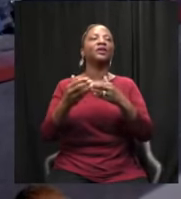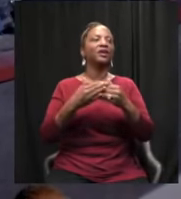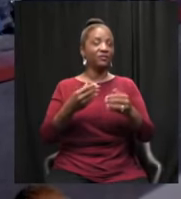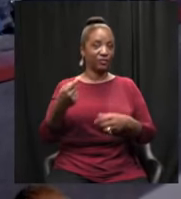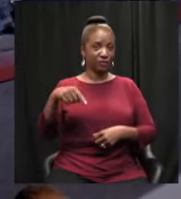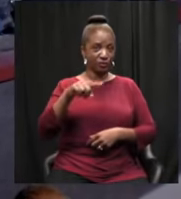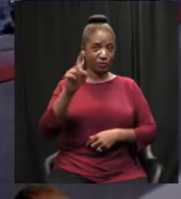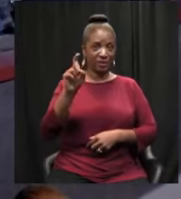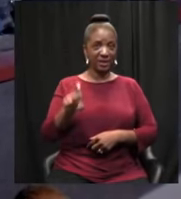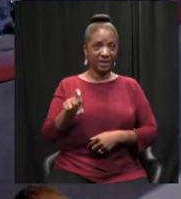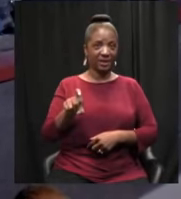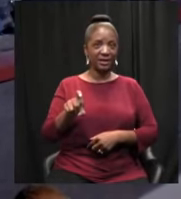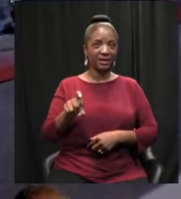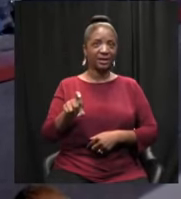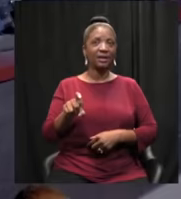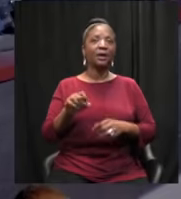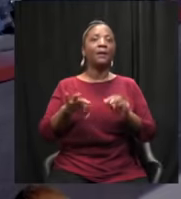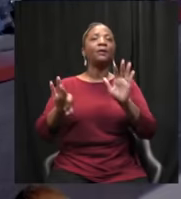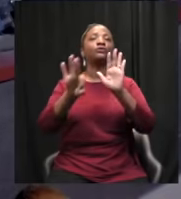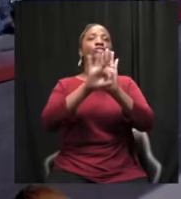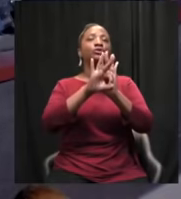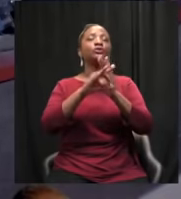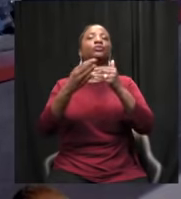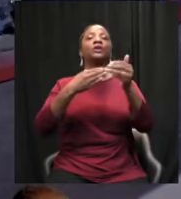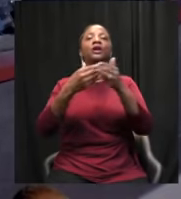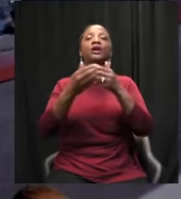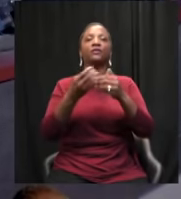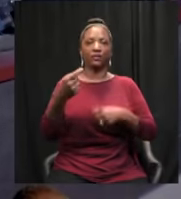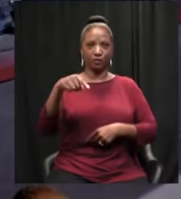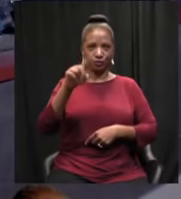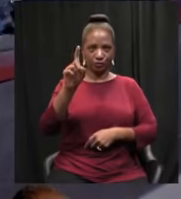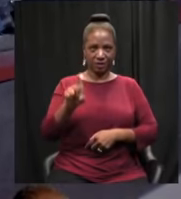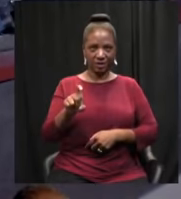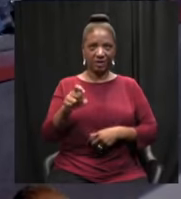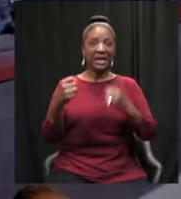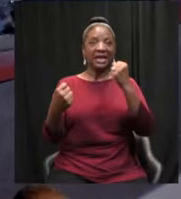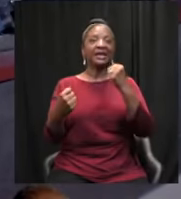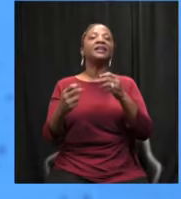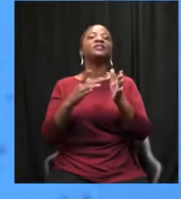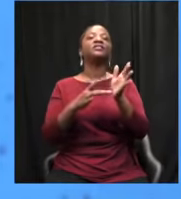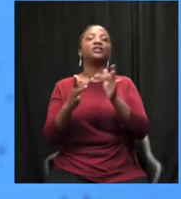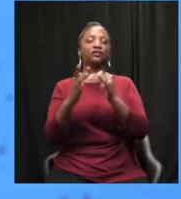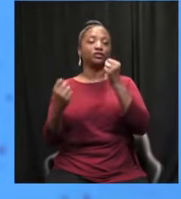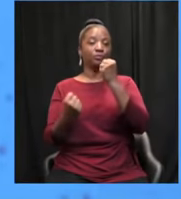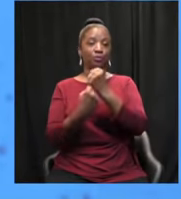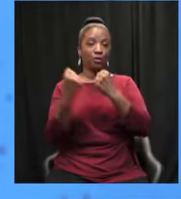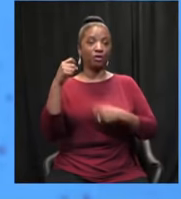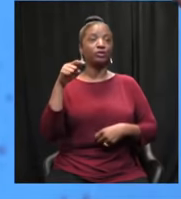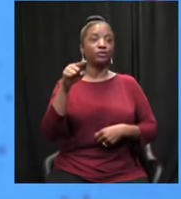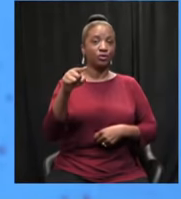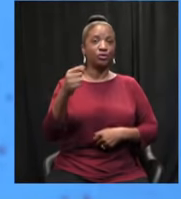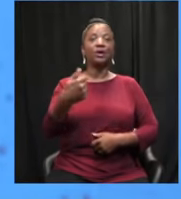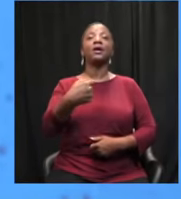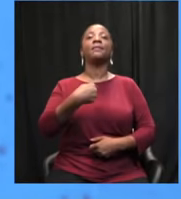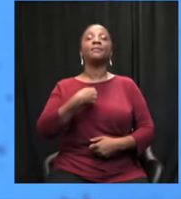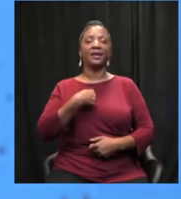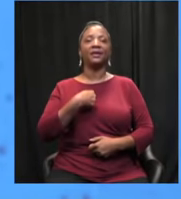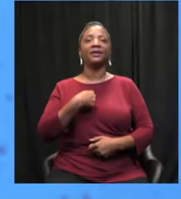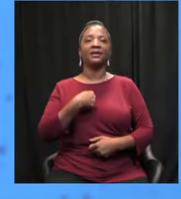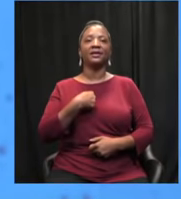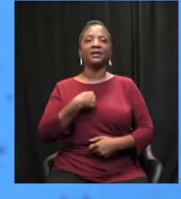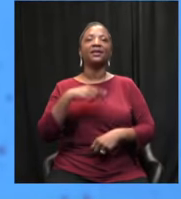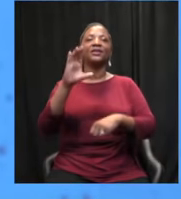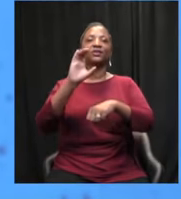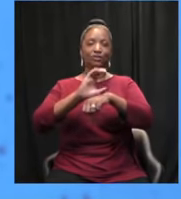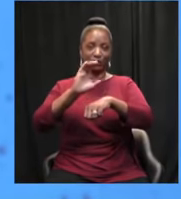know that Jesus is the one that will sustain you and sustain me and sustain this church and sustain